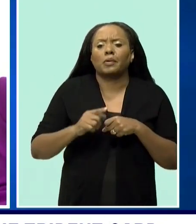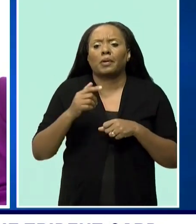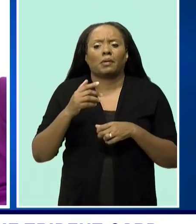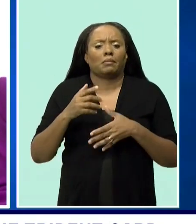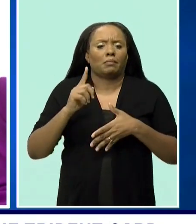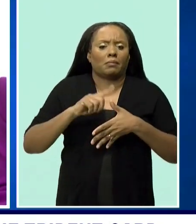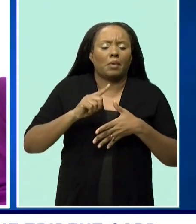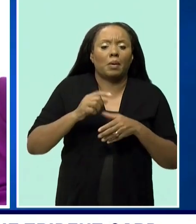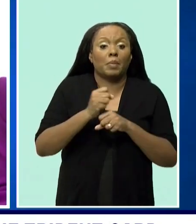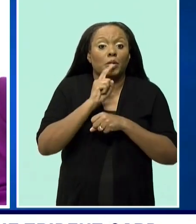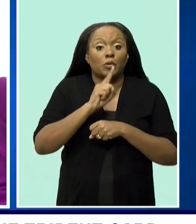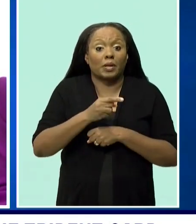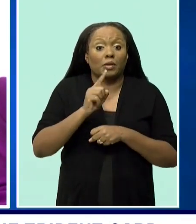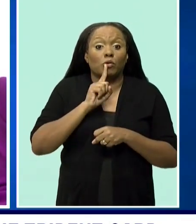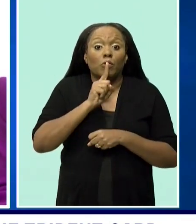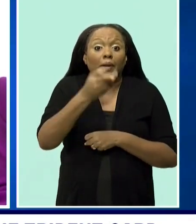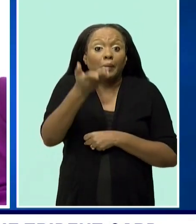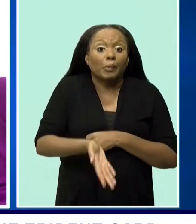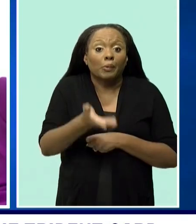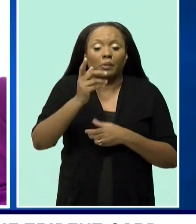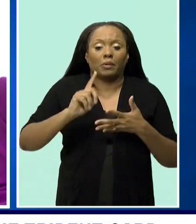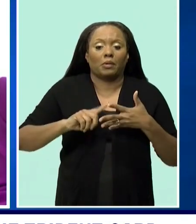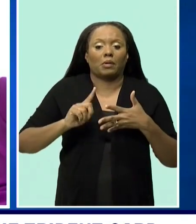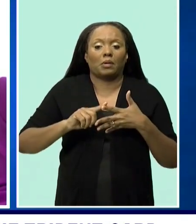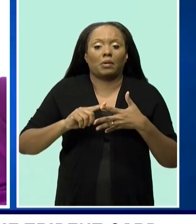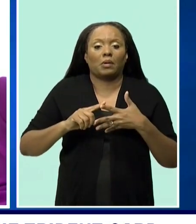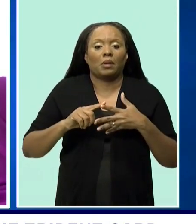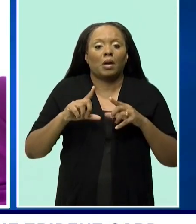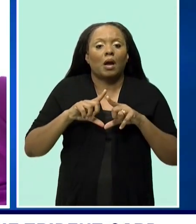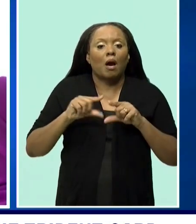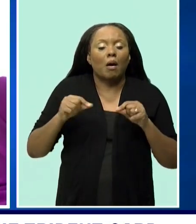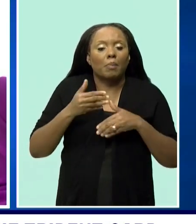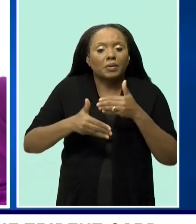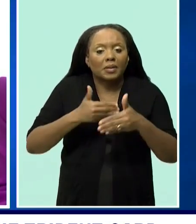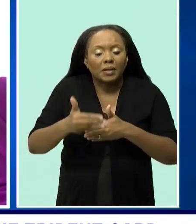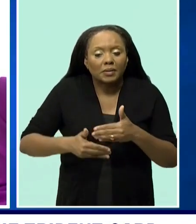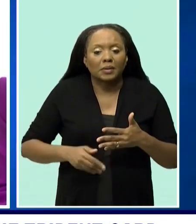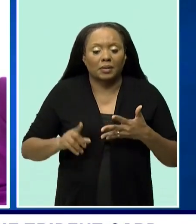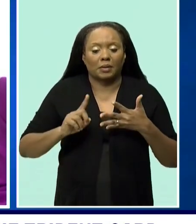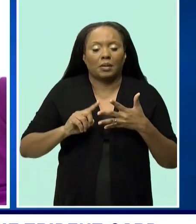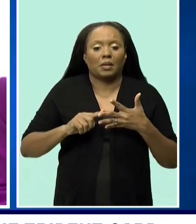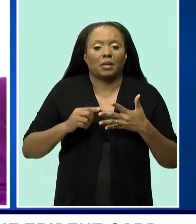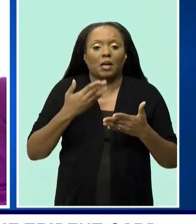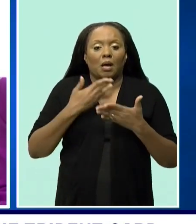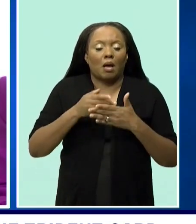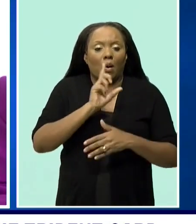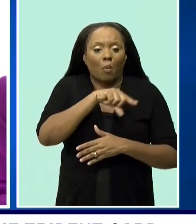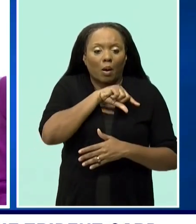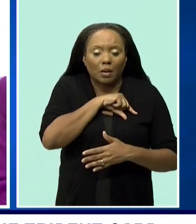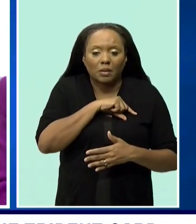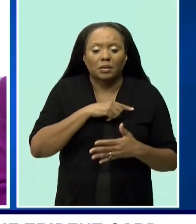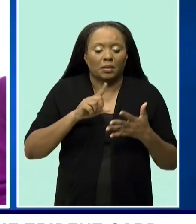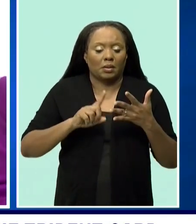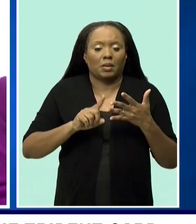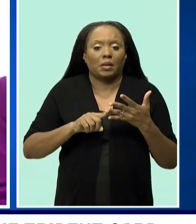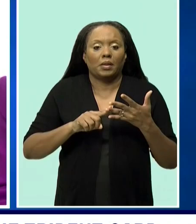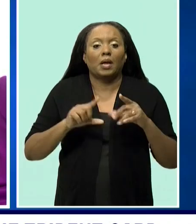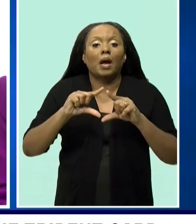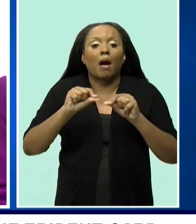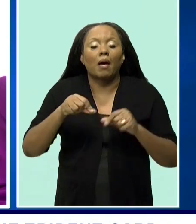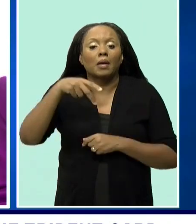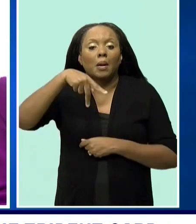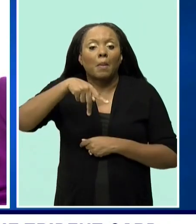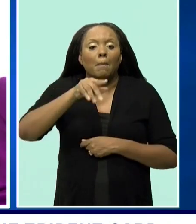validation of identity credentials, card processing and production, quality assurance, all the way through to delivery and pinning of cards. With